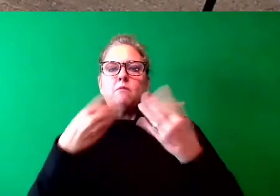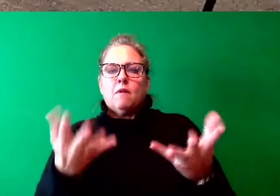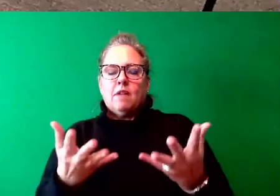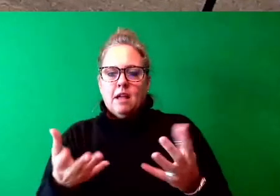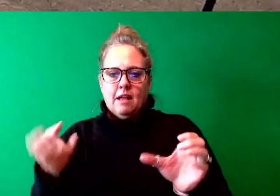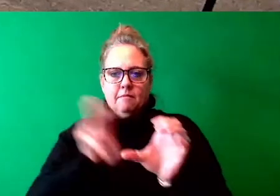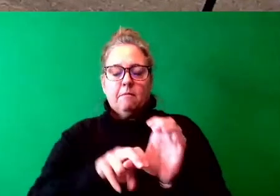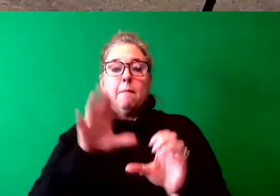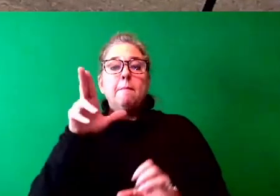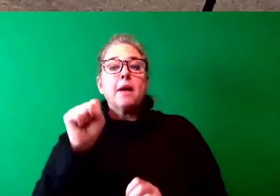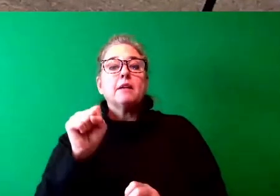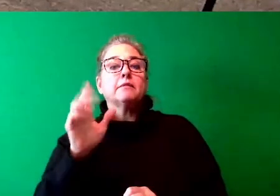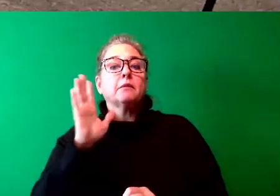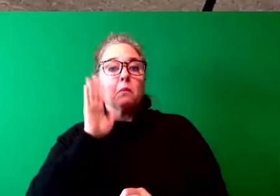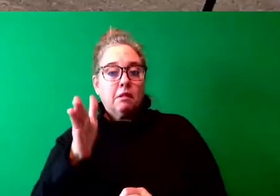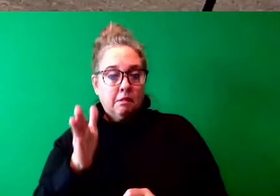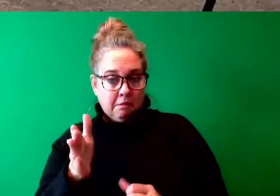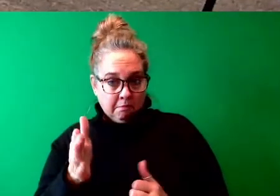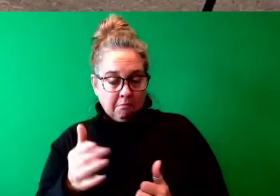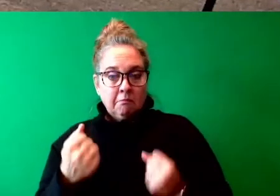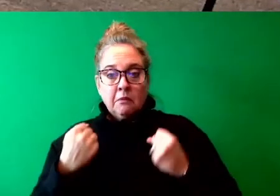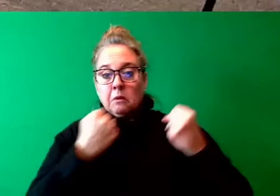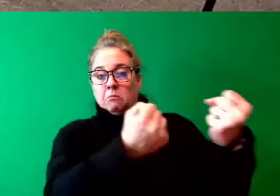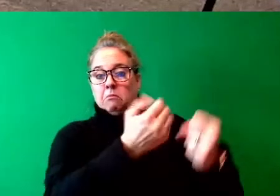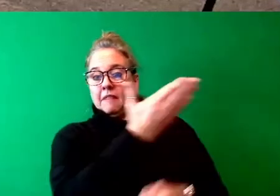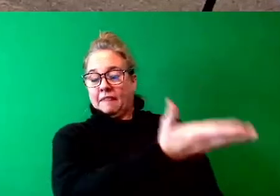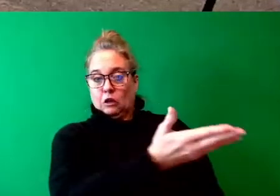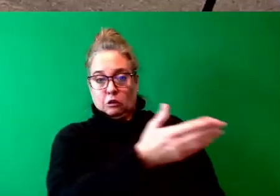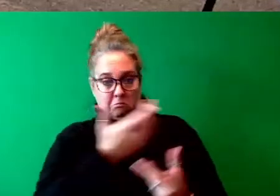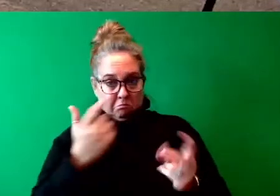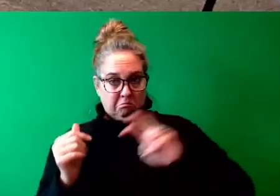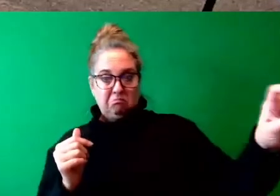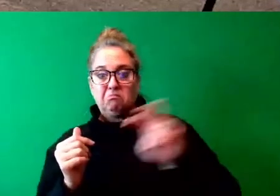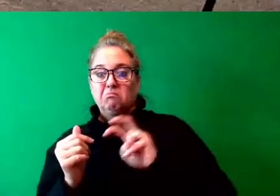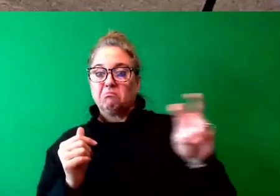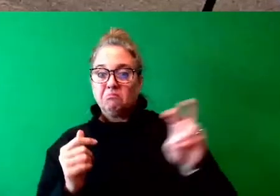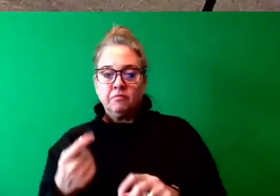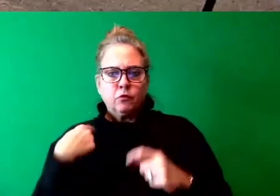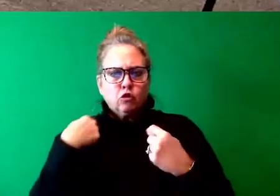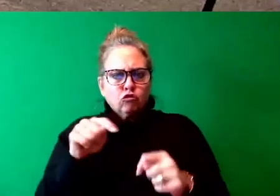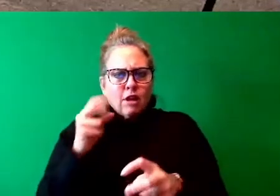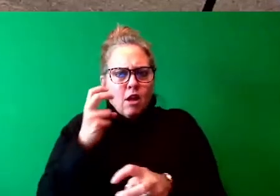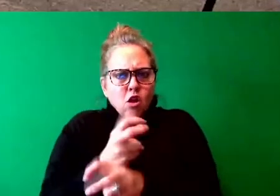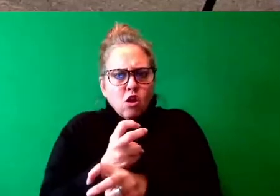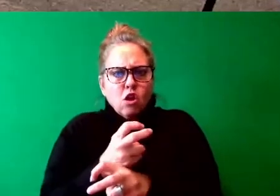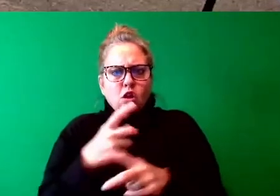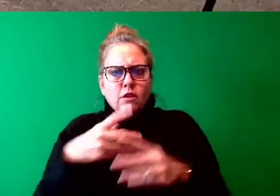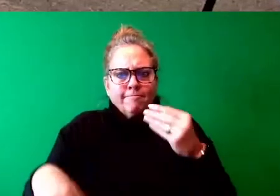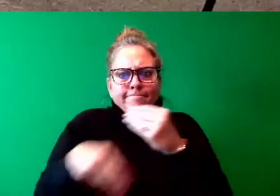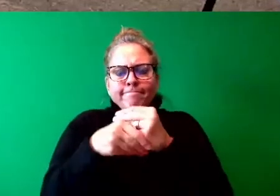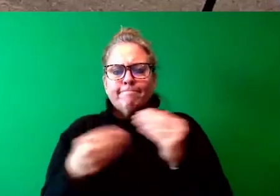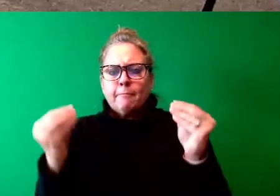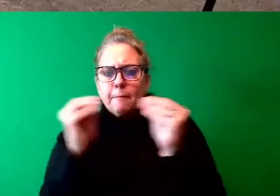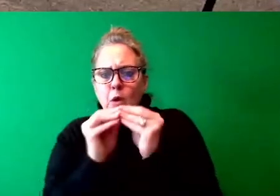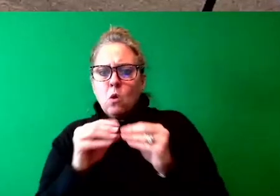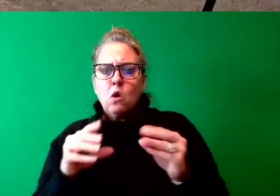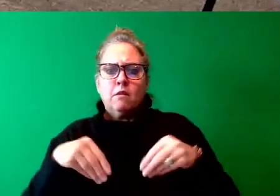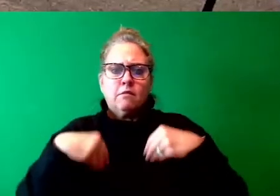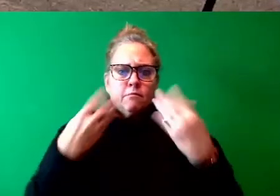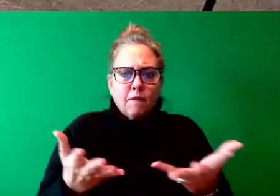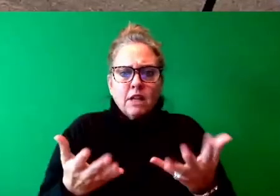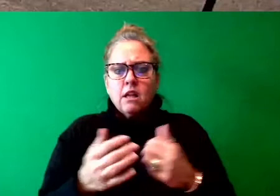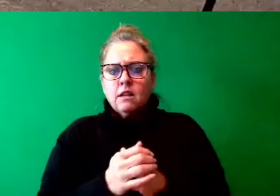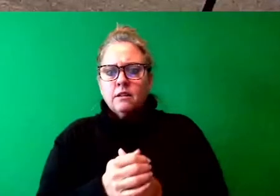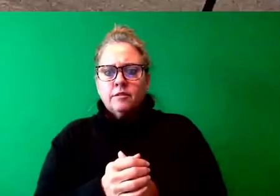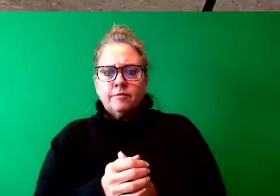not about vaccines, but we're working really to try to bring some additional supplies and opportunities for a treatment, the